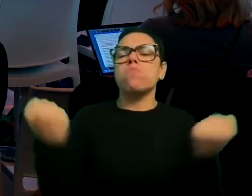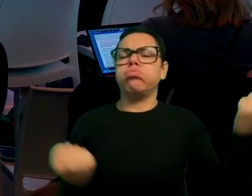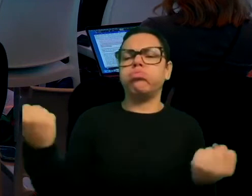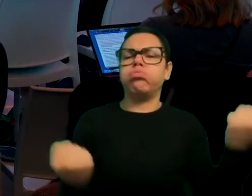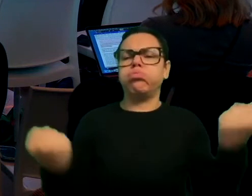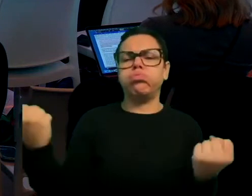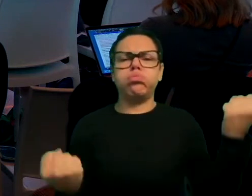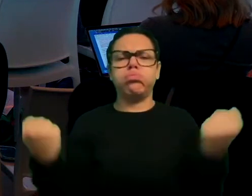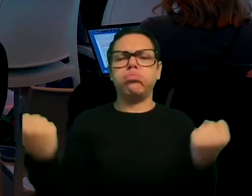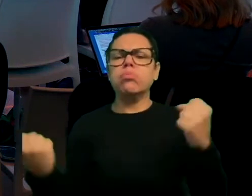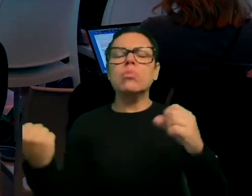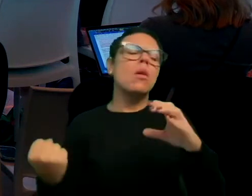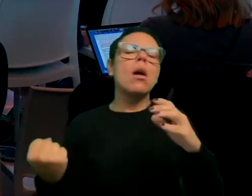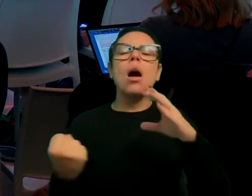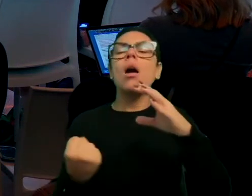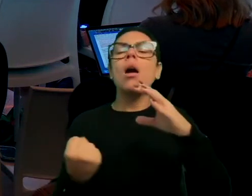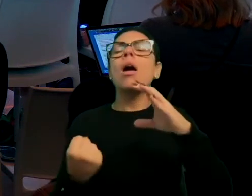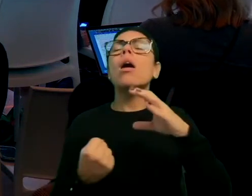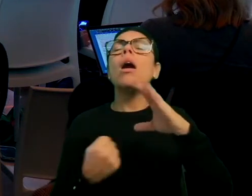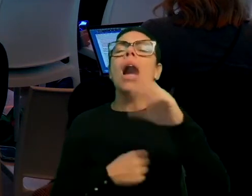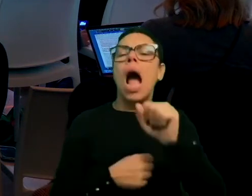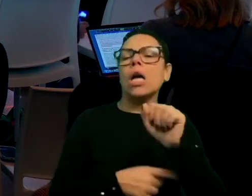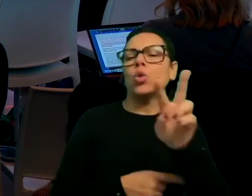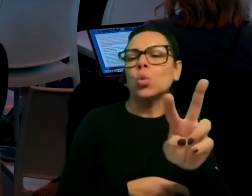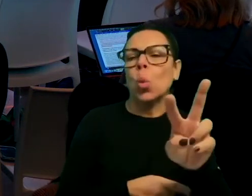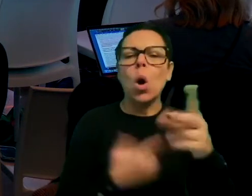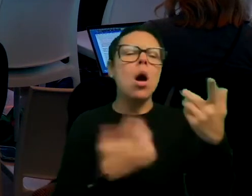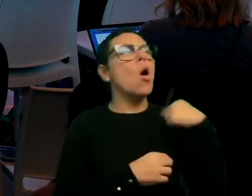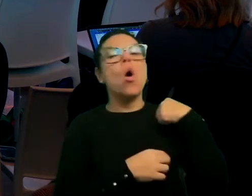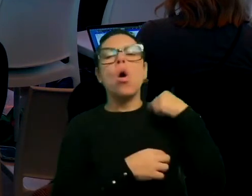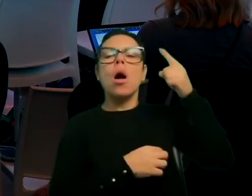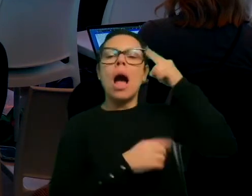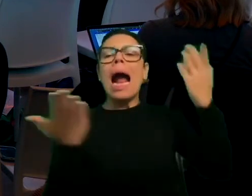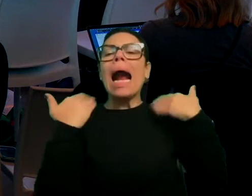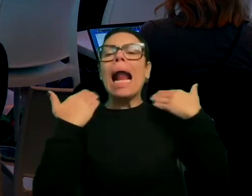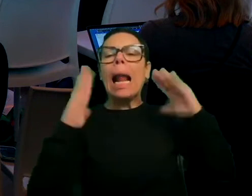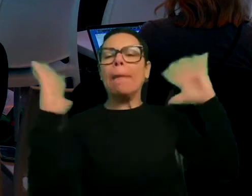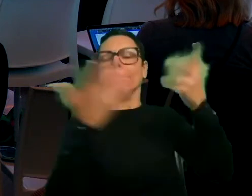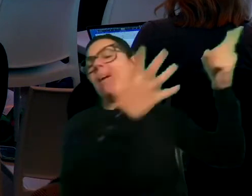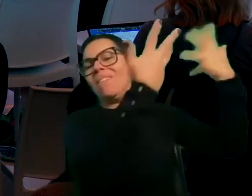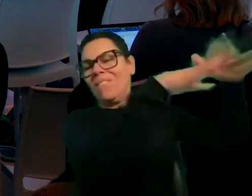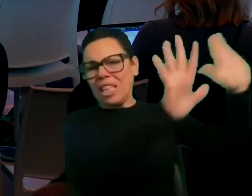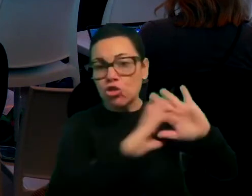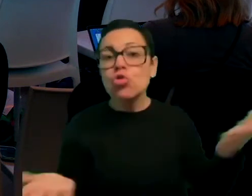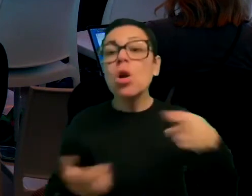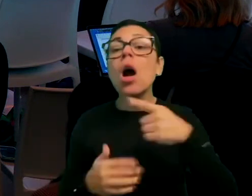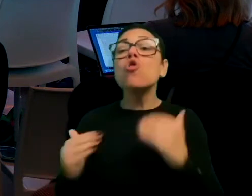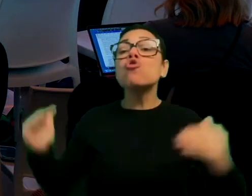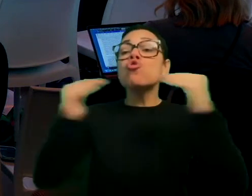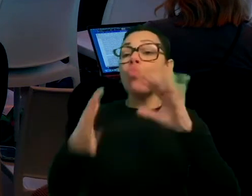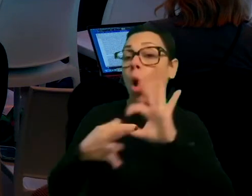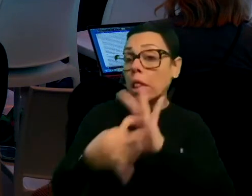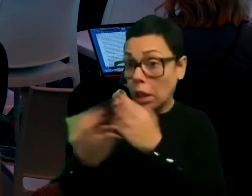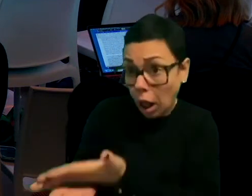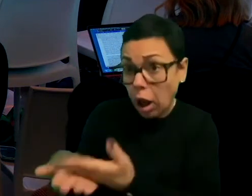diesel. That's simple. But now I want to put gender in it. And I know the construction people, they want more women in it,